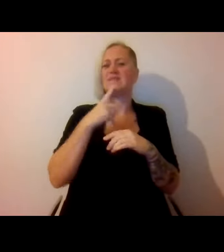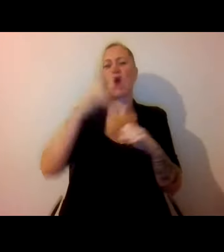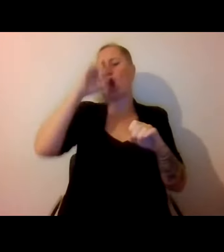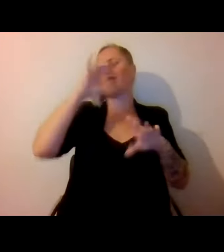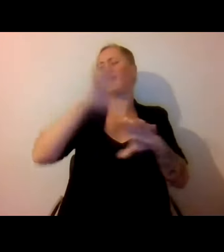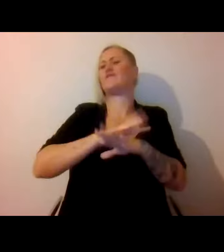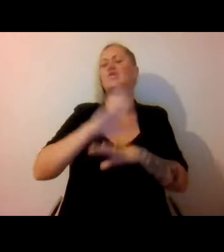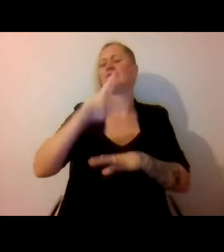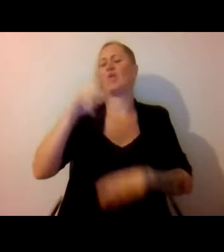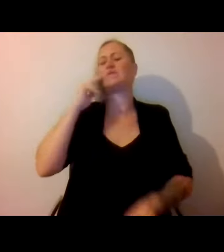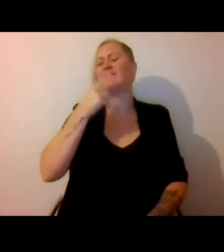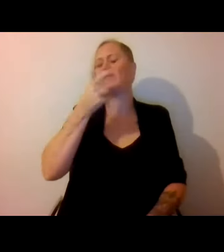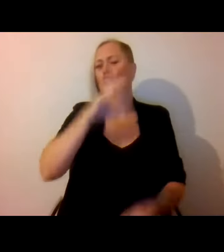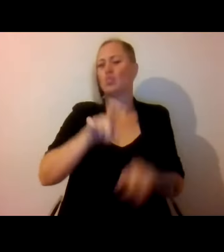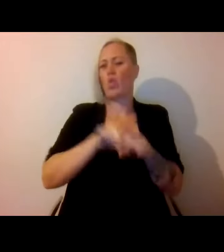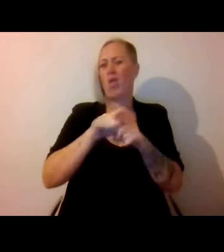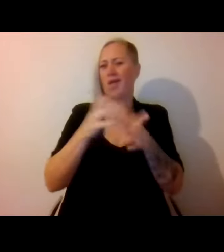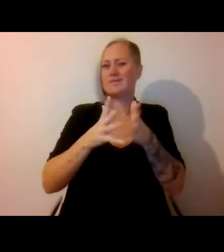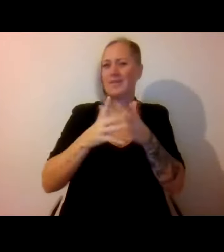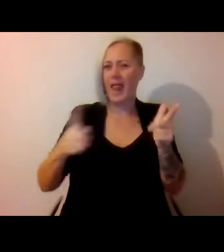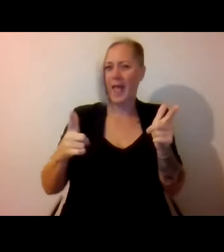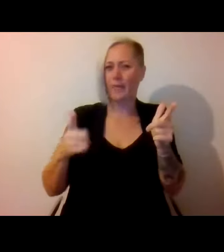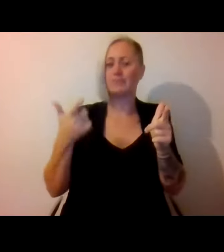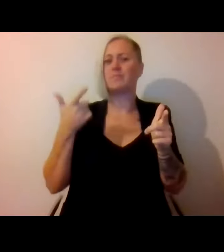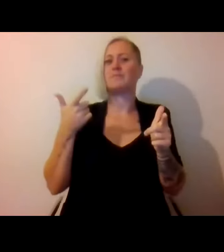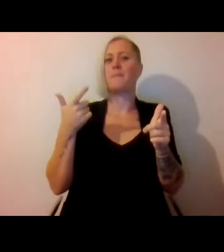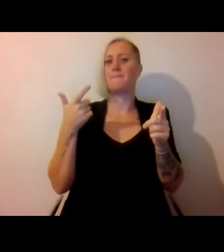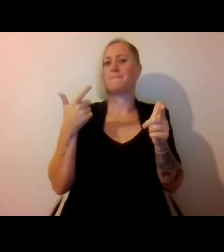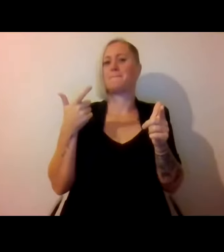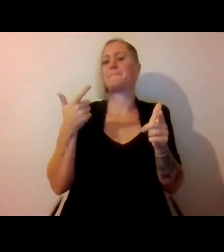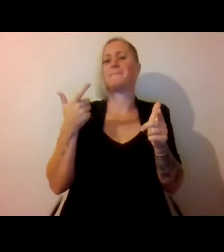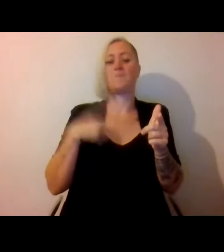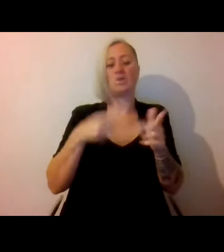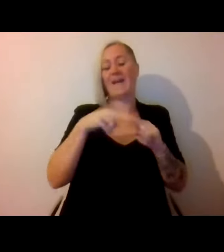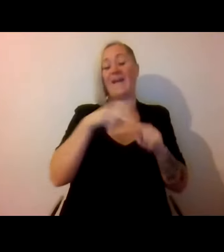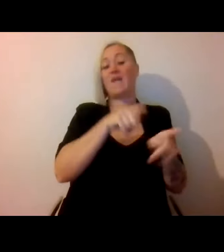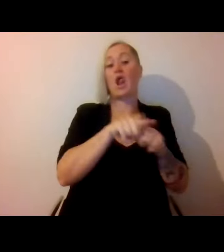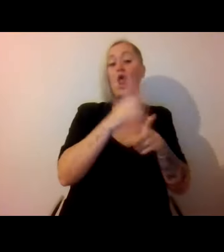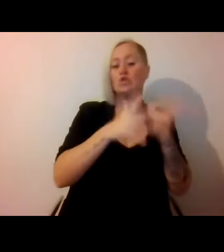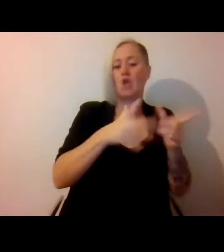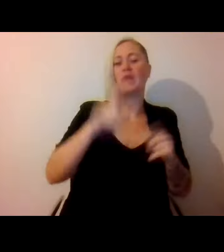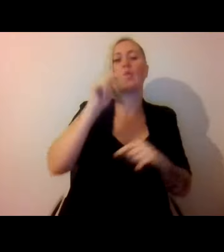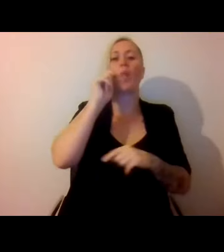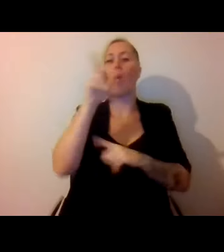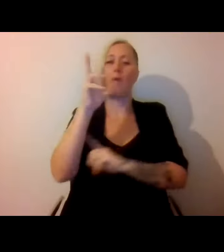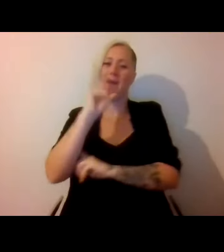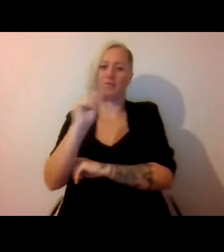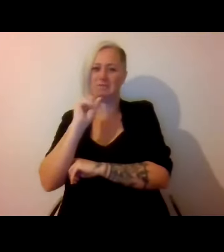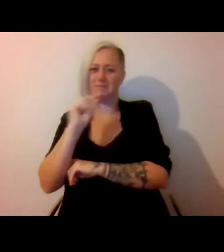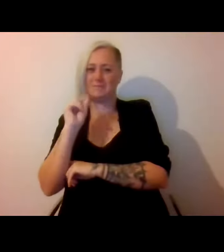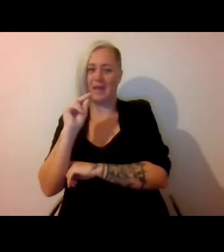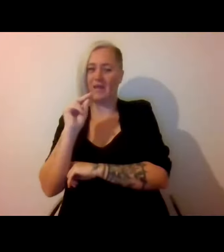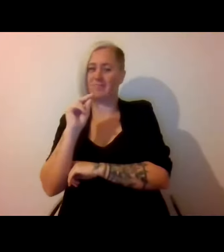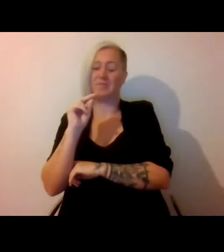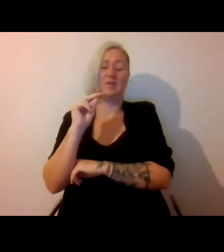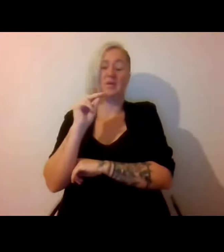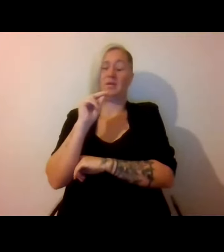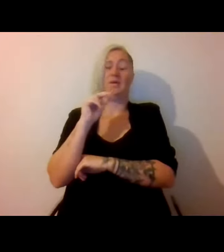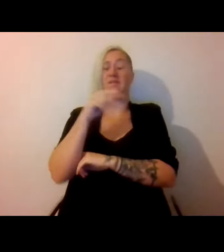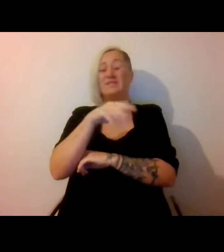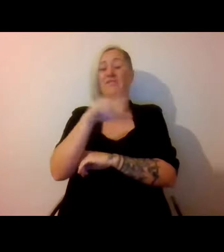language because it would stop them from being able to speak. This has been the mantra since the